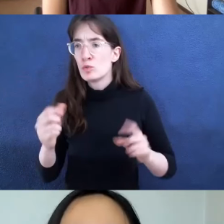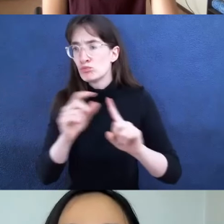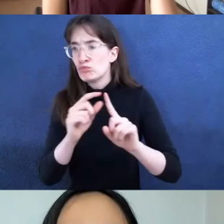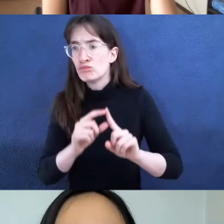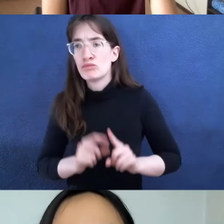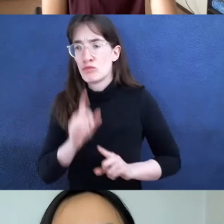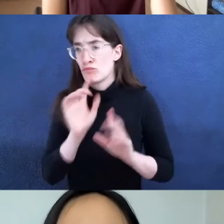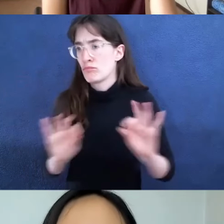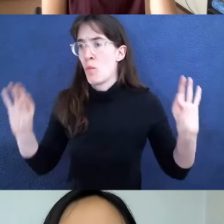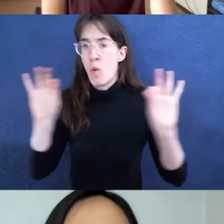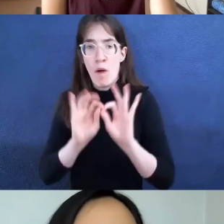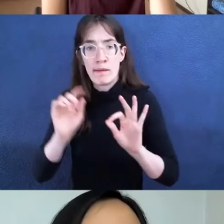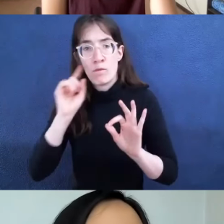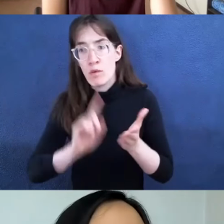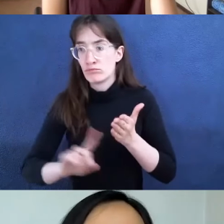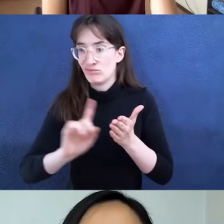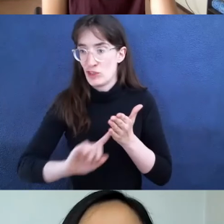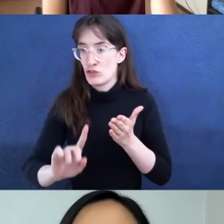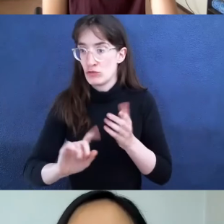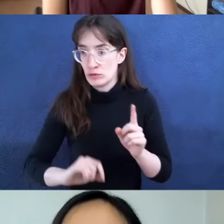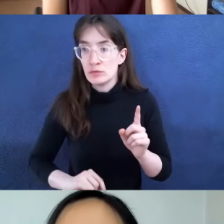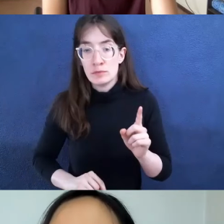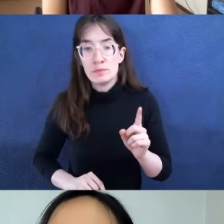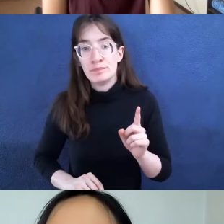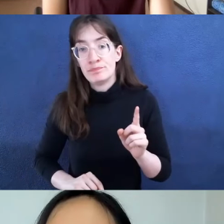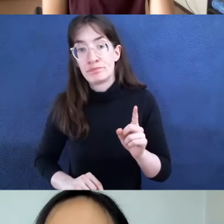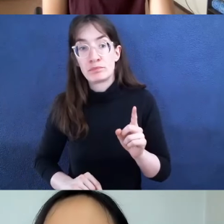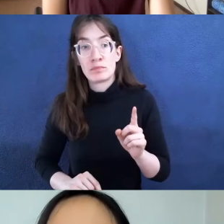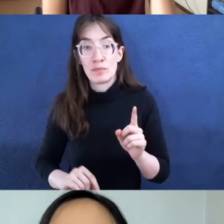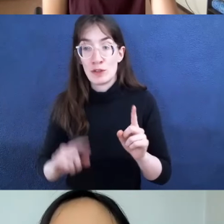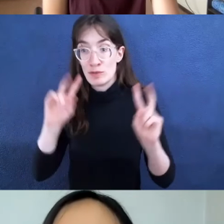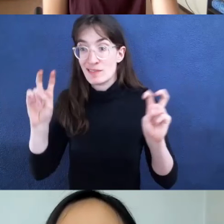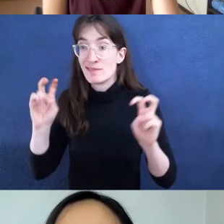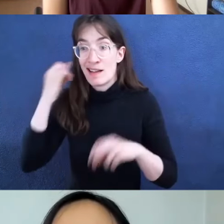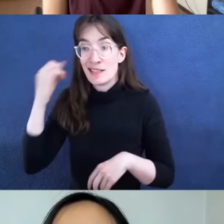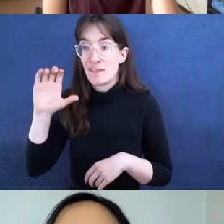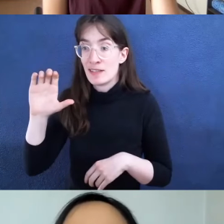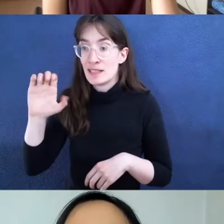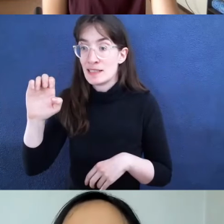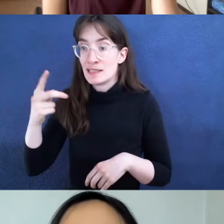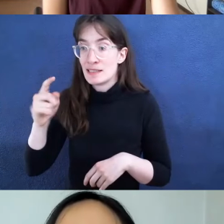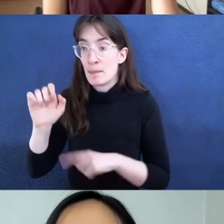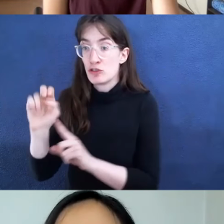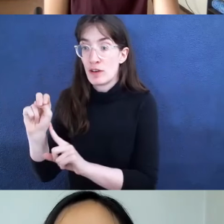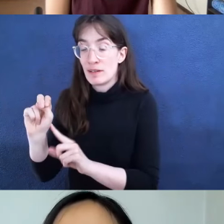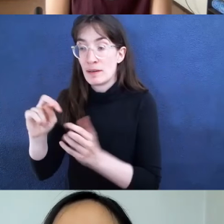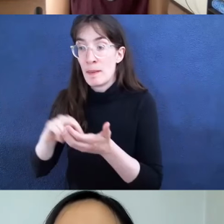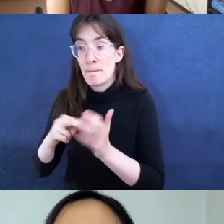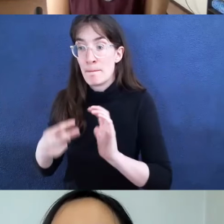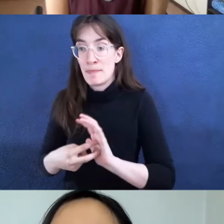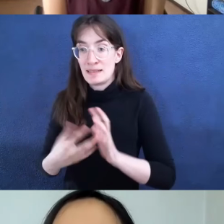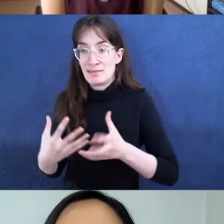like key in the literature. So with this idea of seption, so seption means nested inside